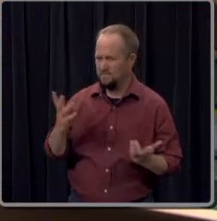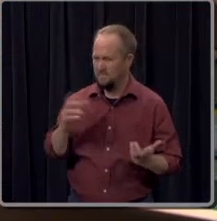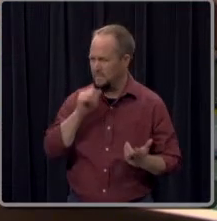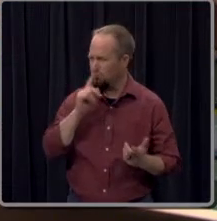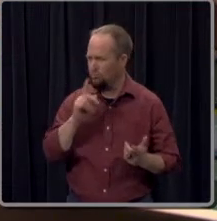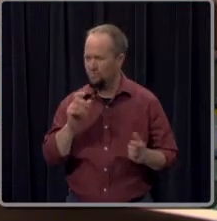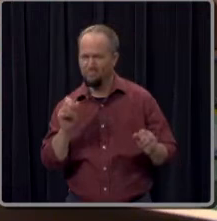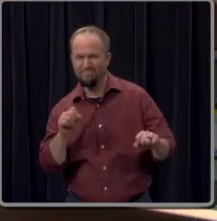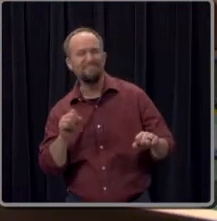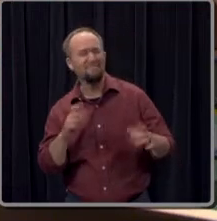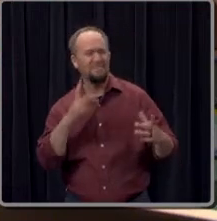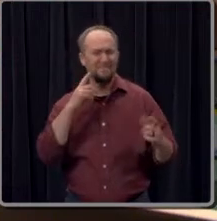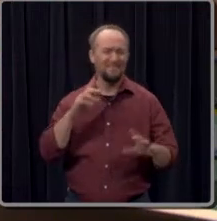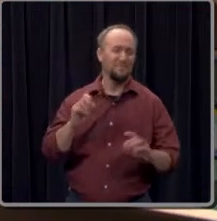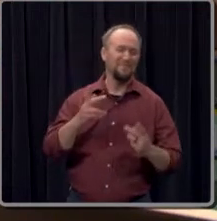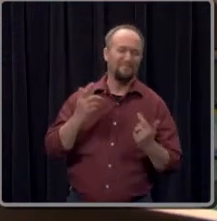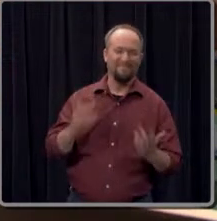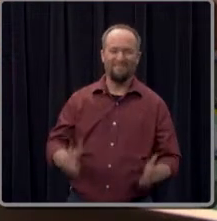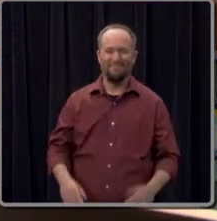yes.